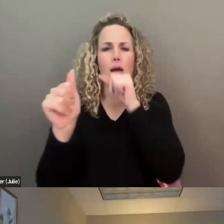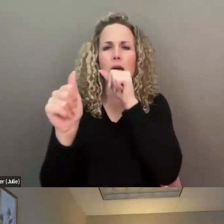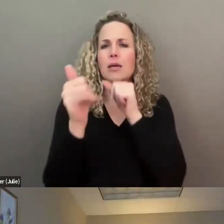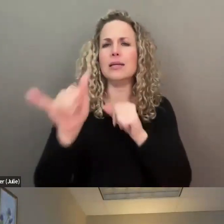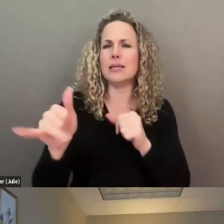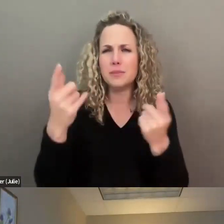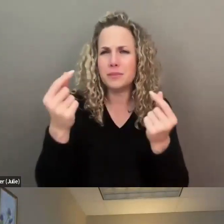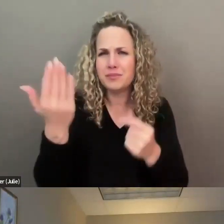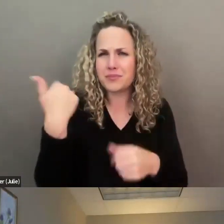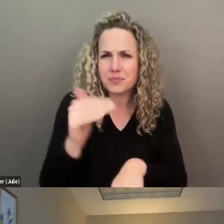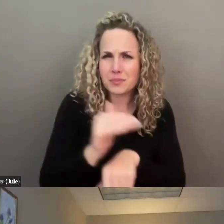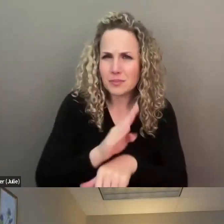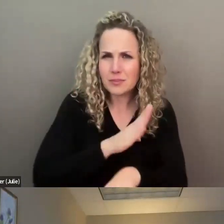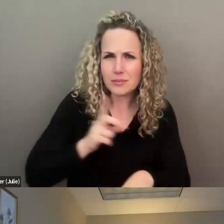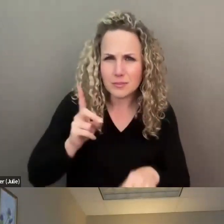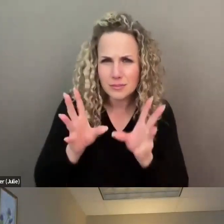meeting?